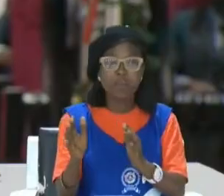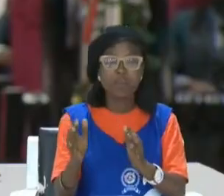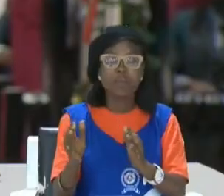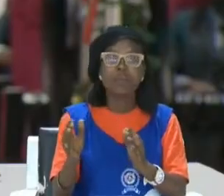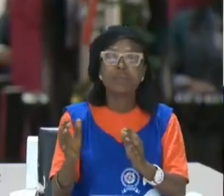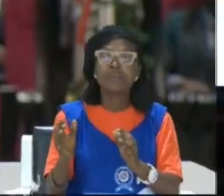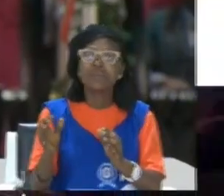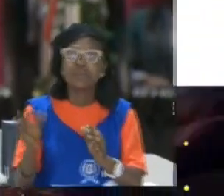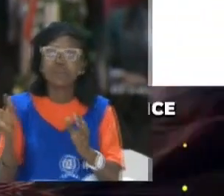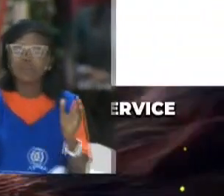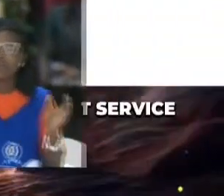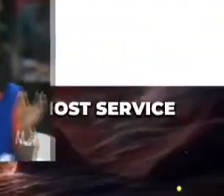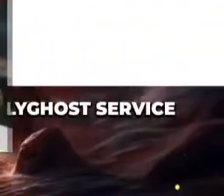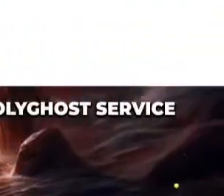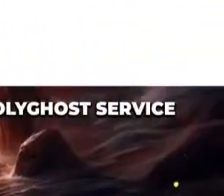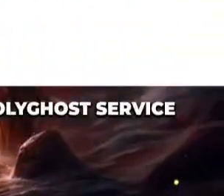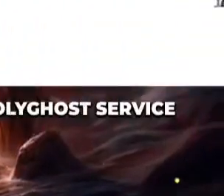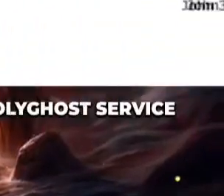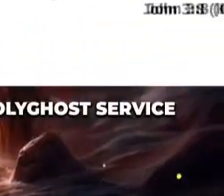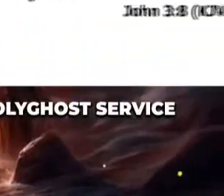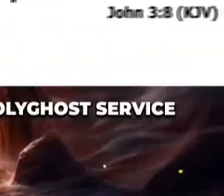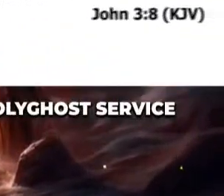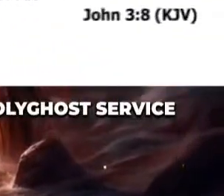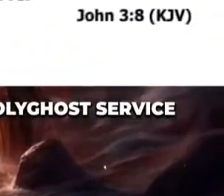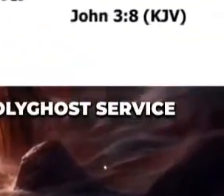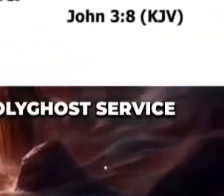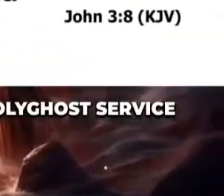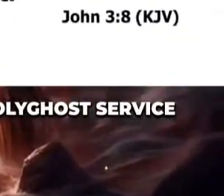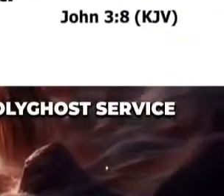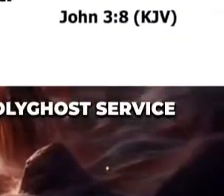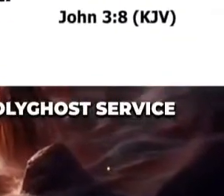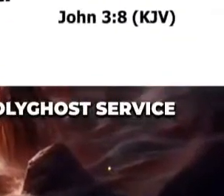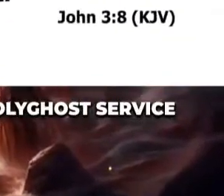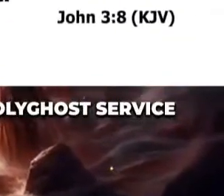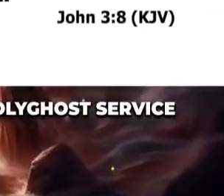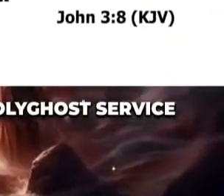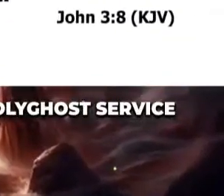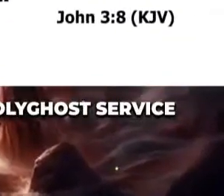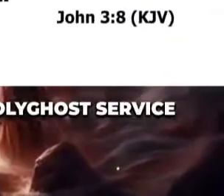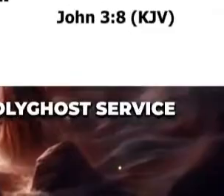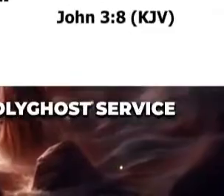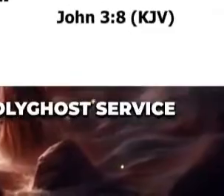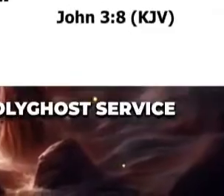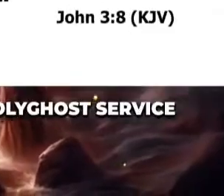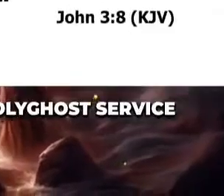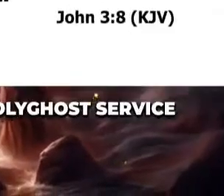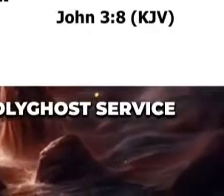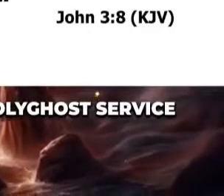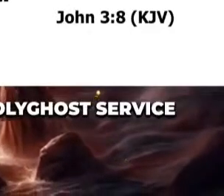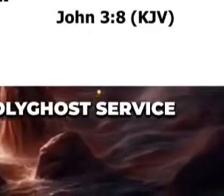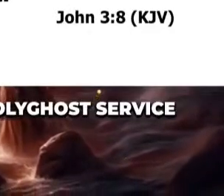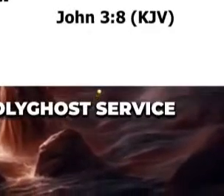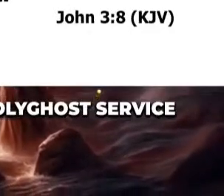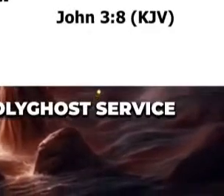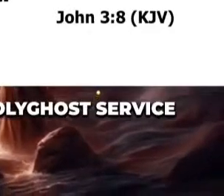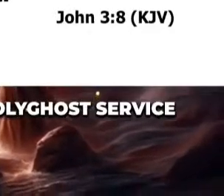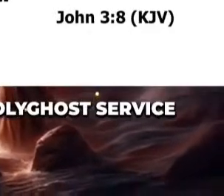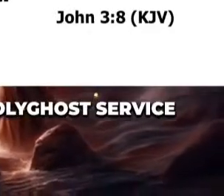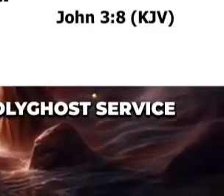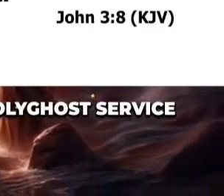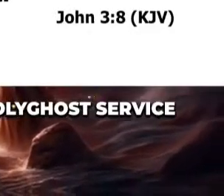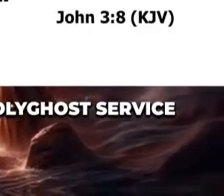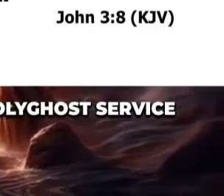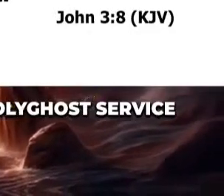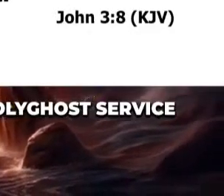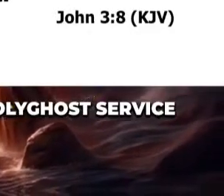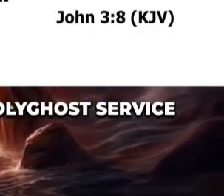it listeth, and thou hearest the sound thereof, but